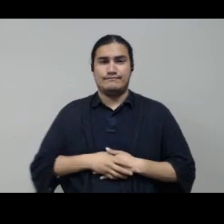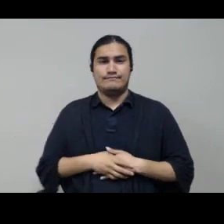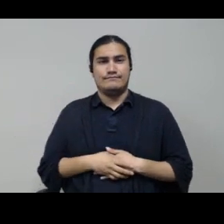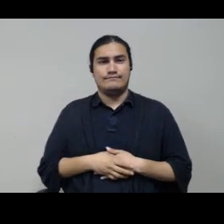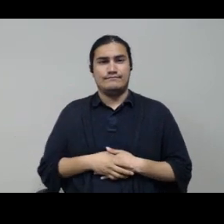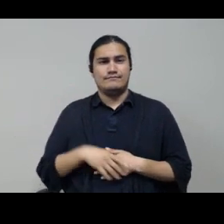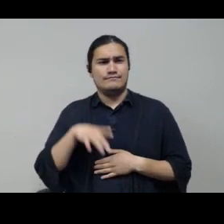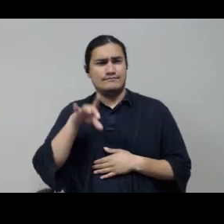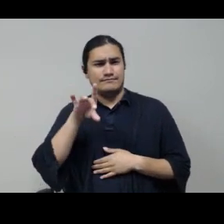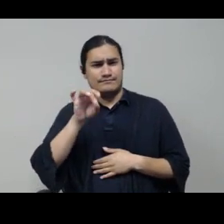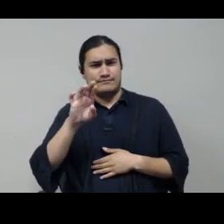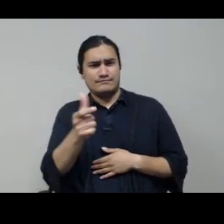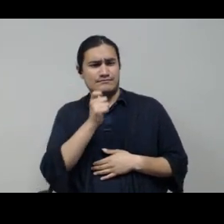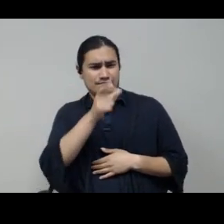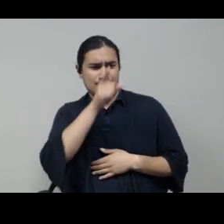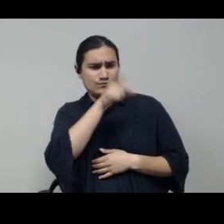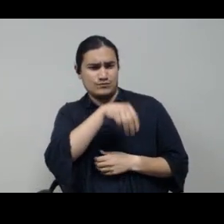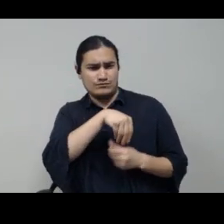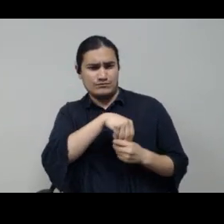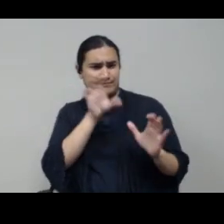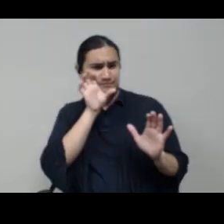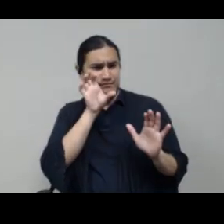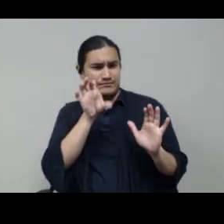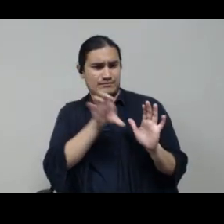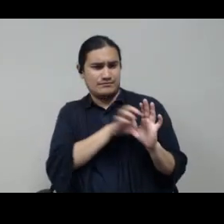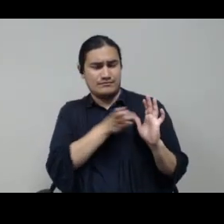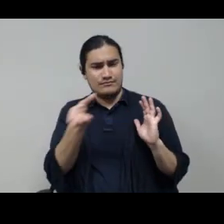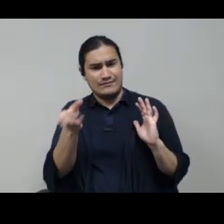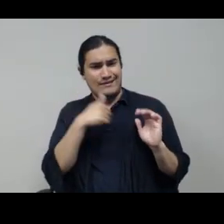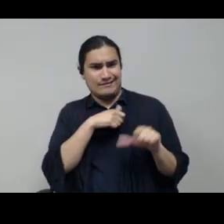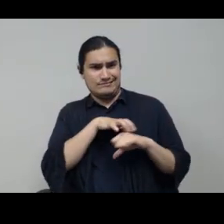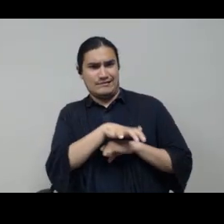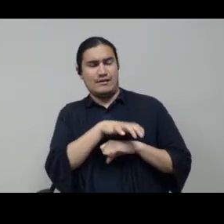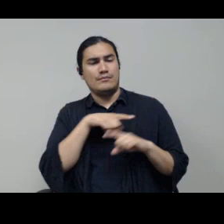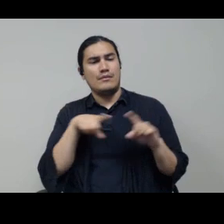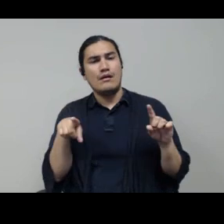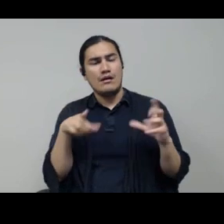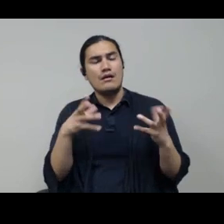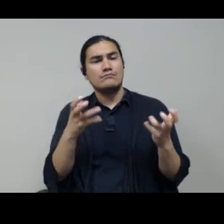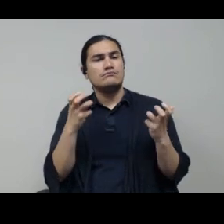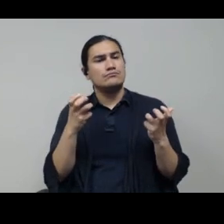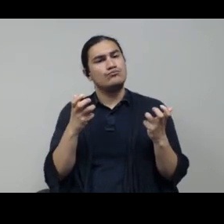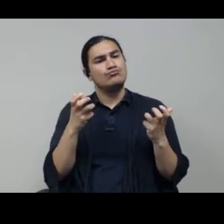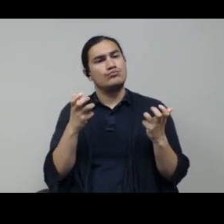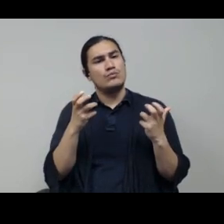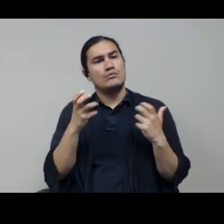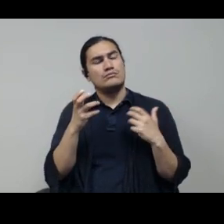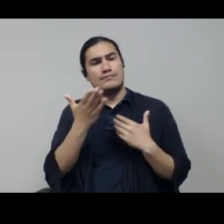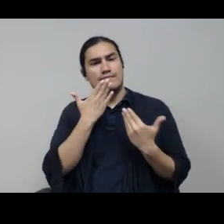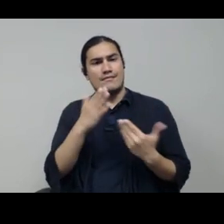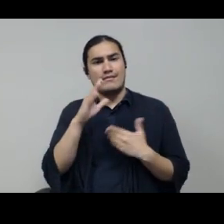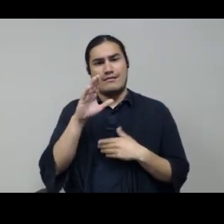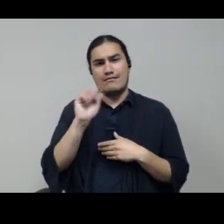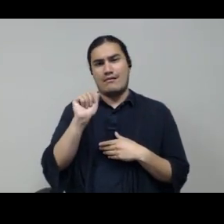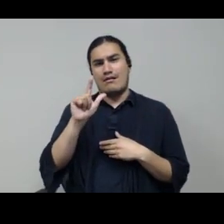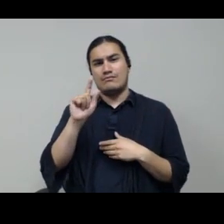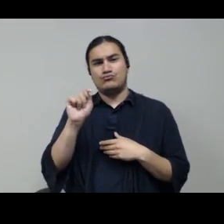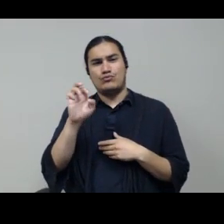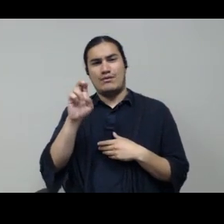Doug, I don't know if you put the picture in here that I sent. I wanted to thank Caltrans for their